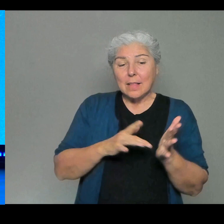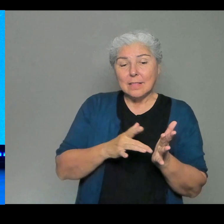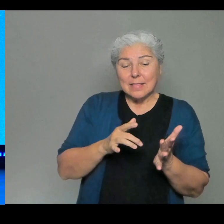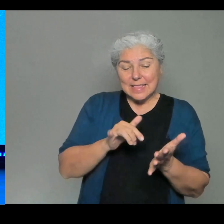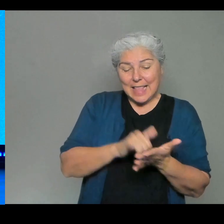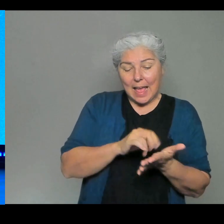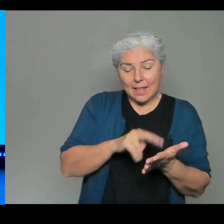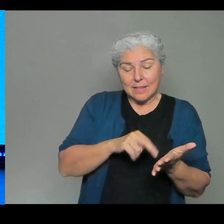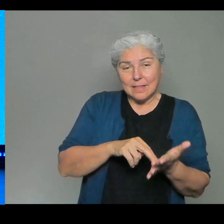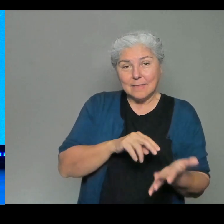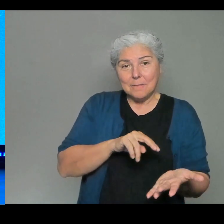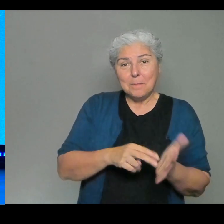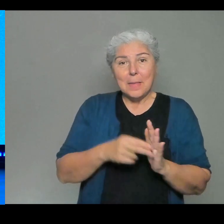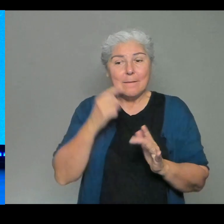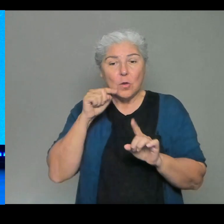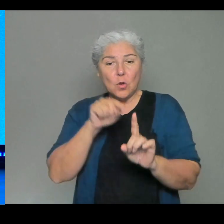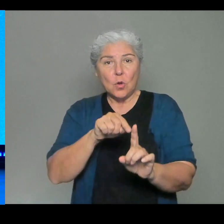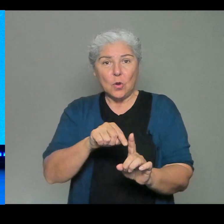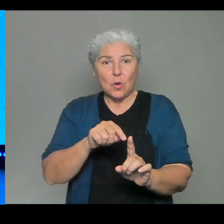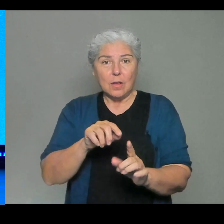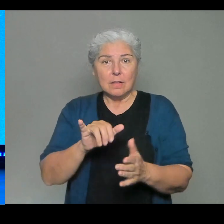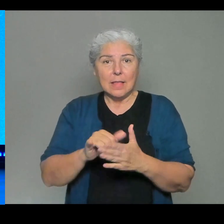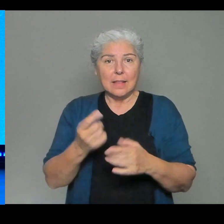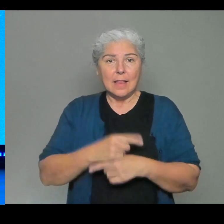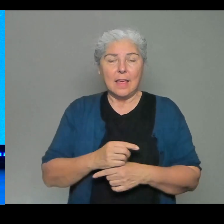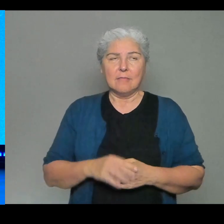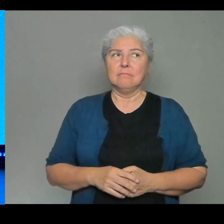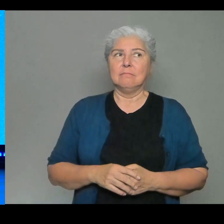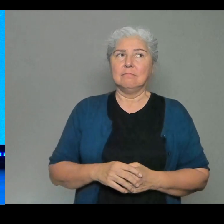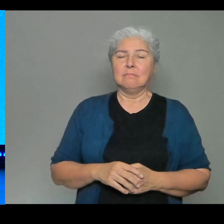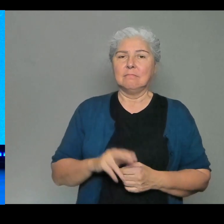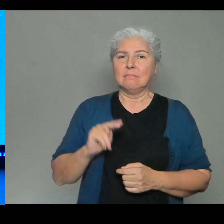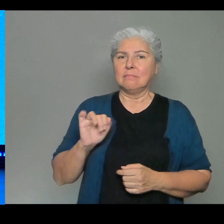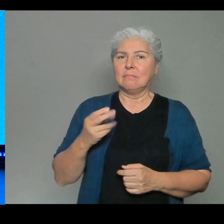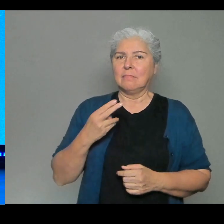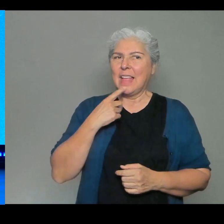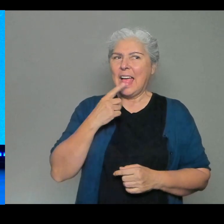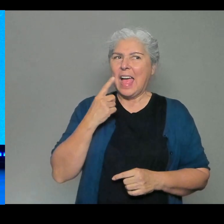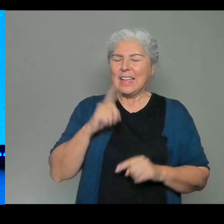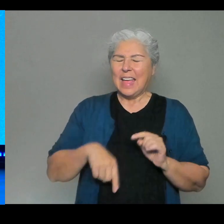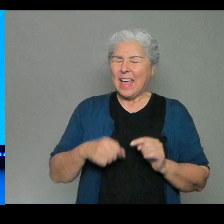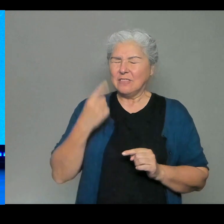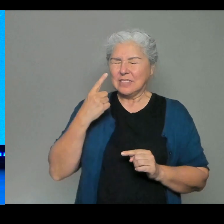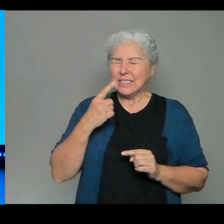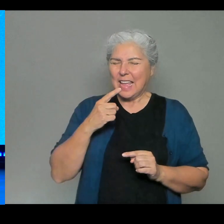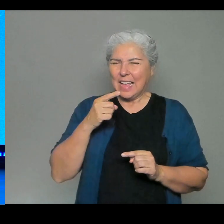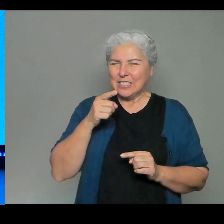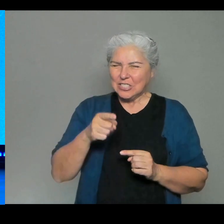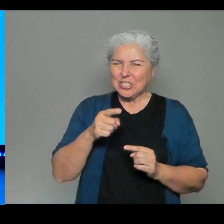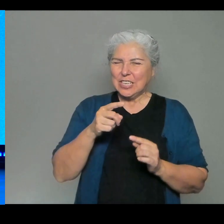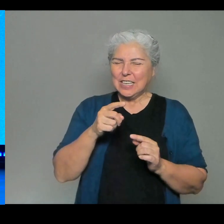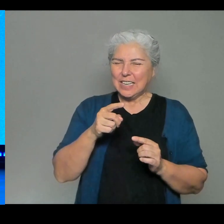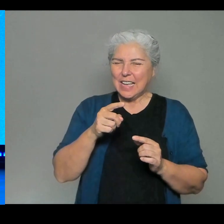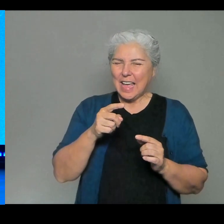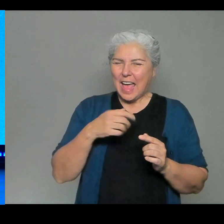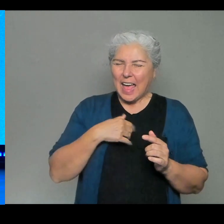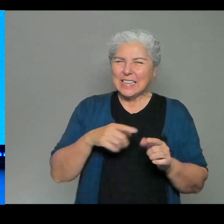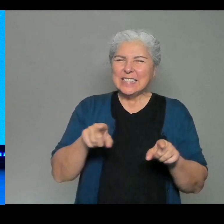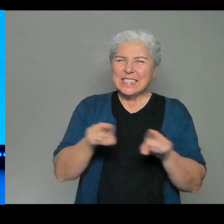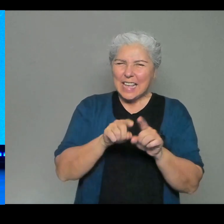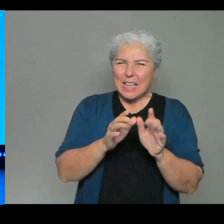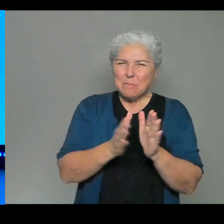to her that day. He says, I can't understand and believe how she could read the same book